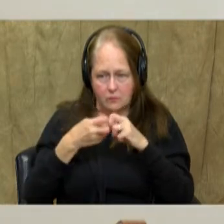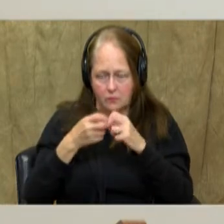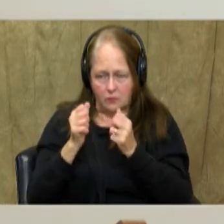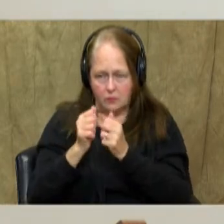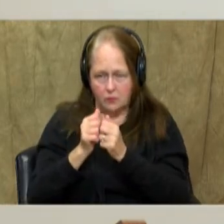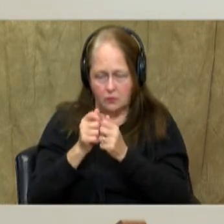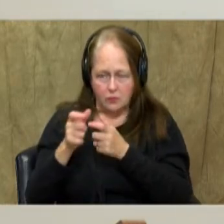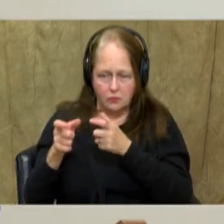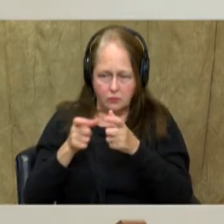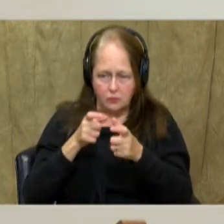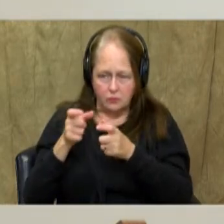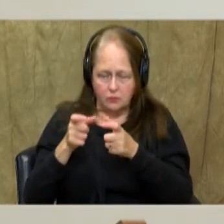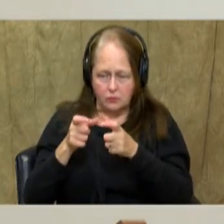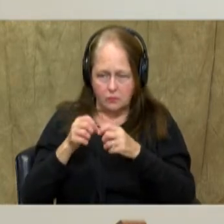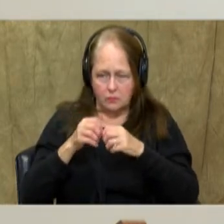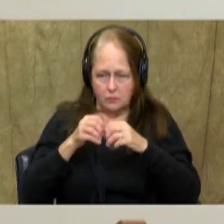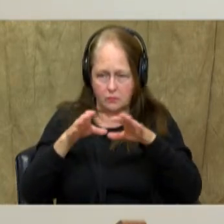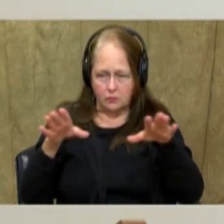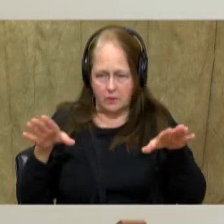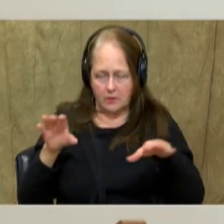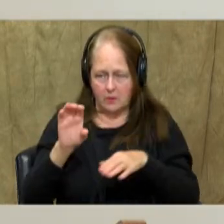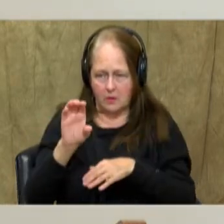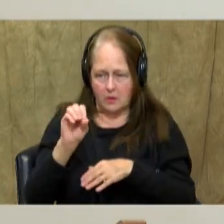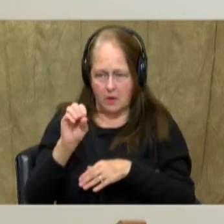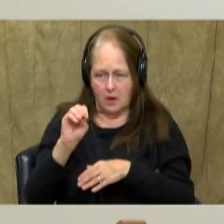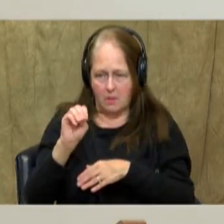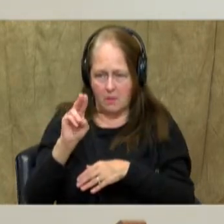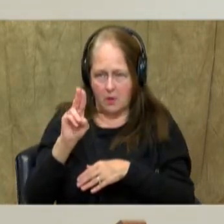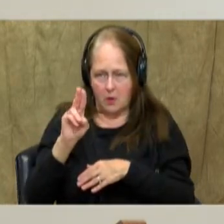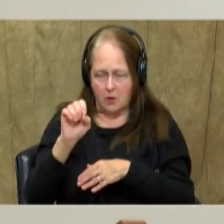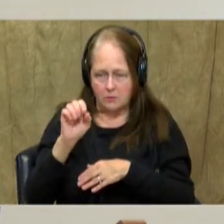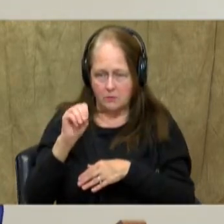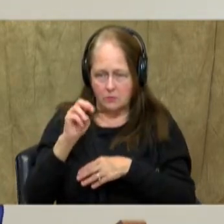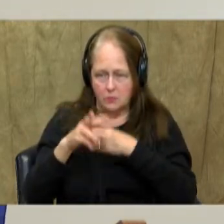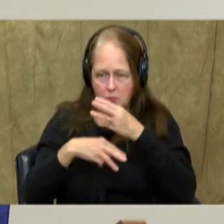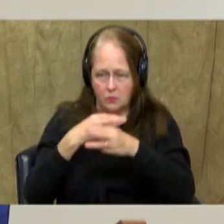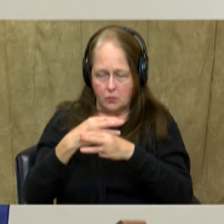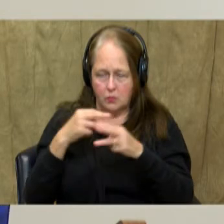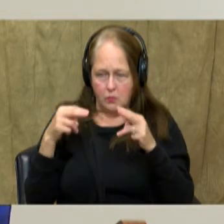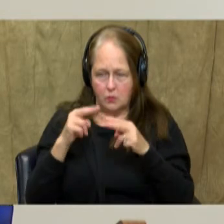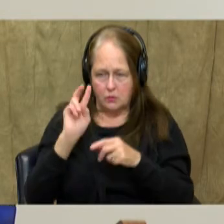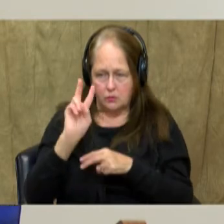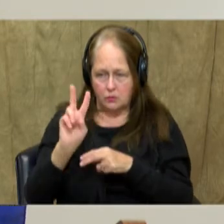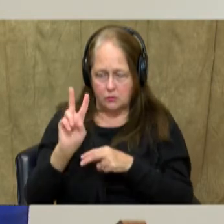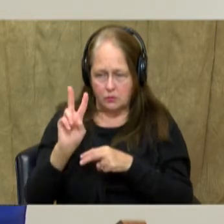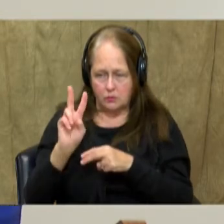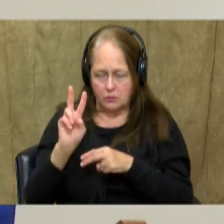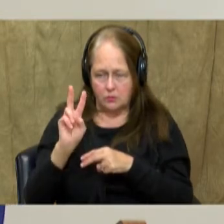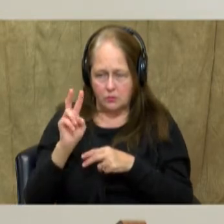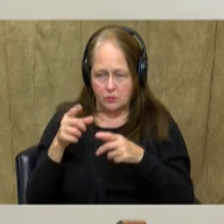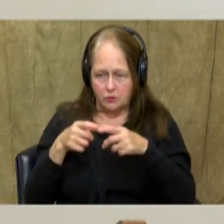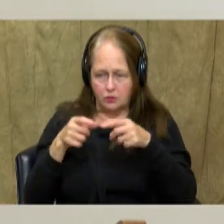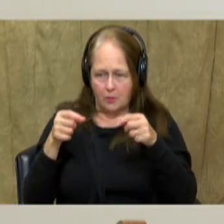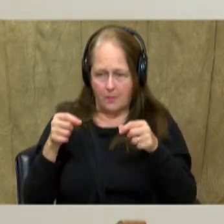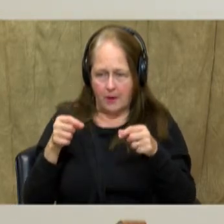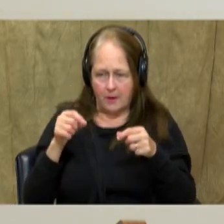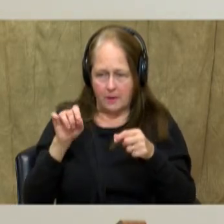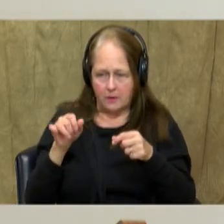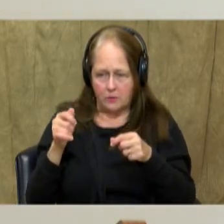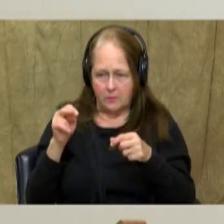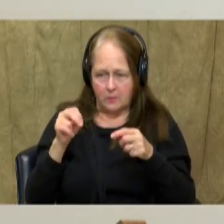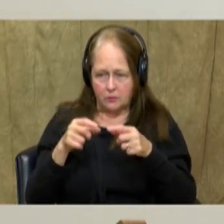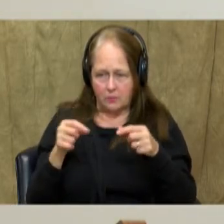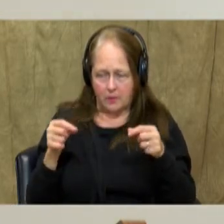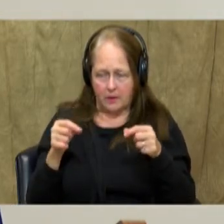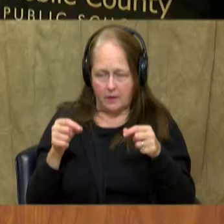with controlling the spread of communism. So during World War II, Japan had driven the French